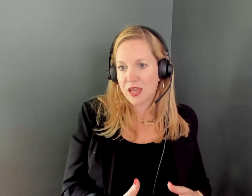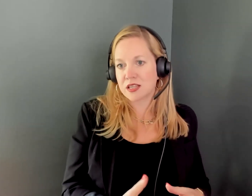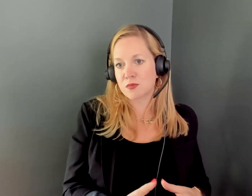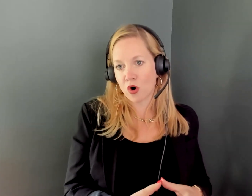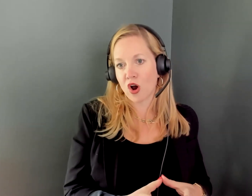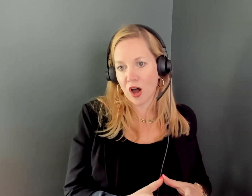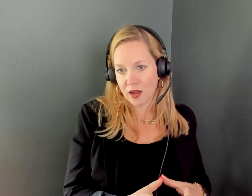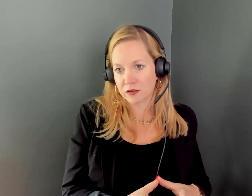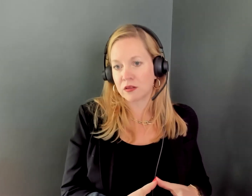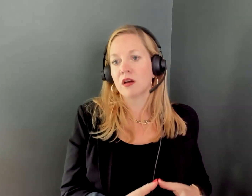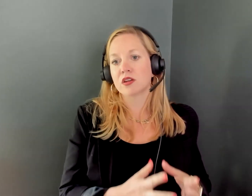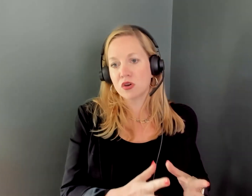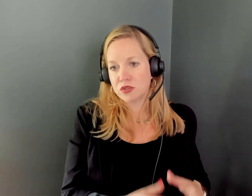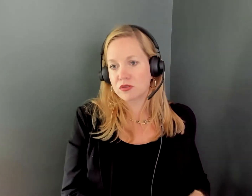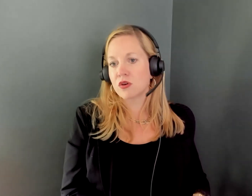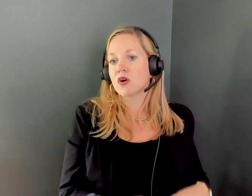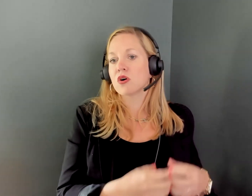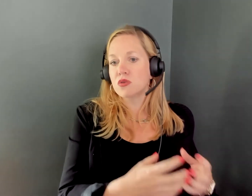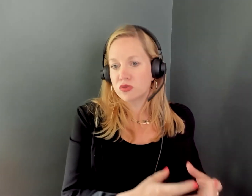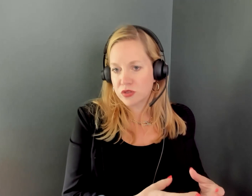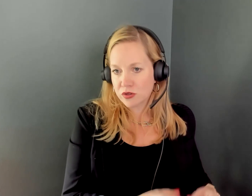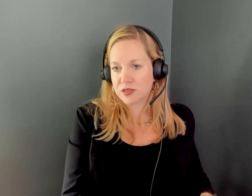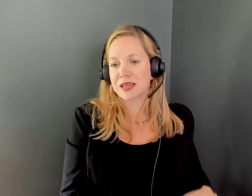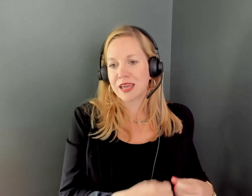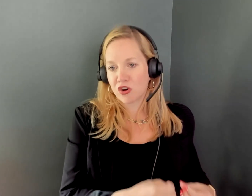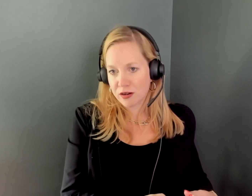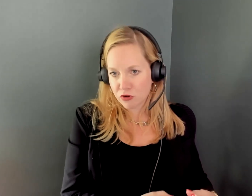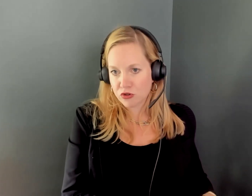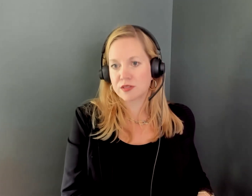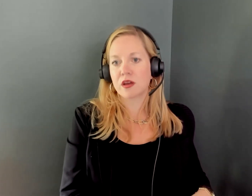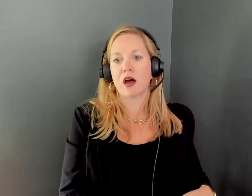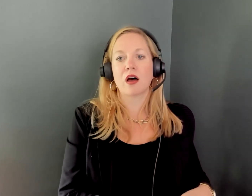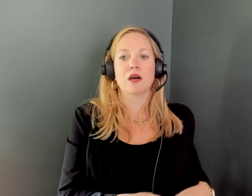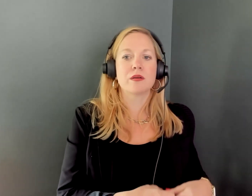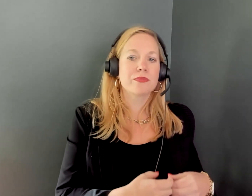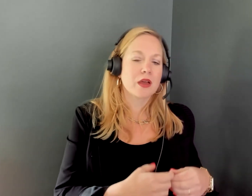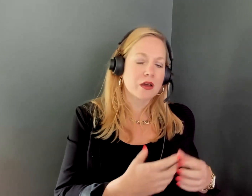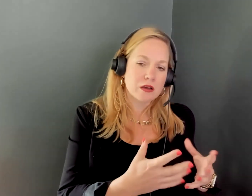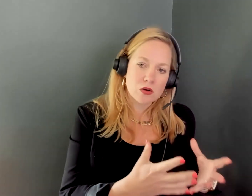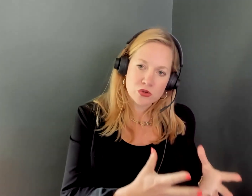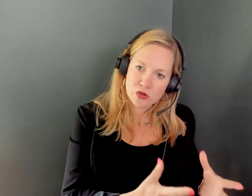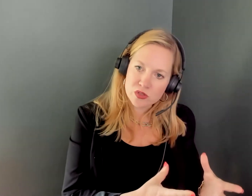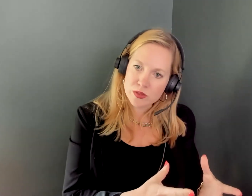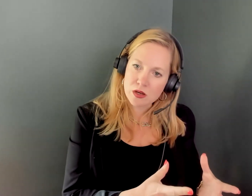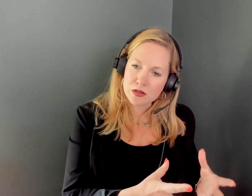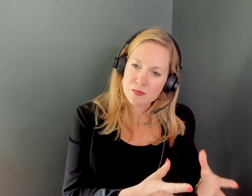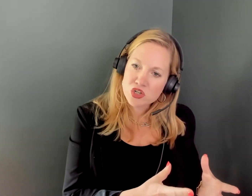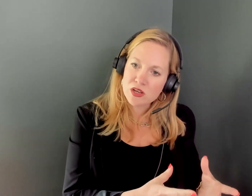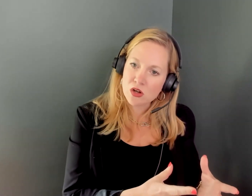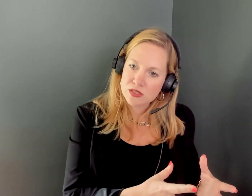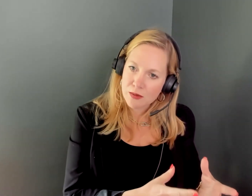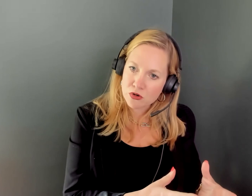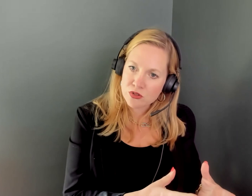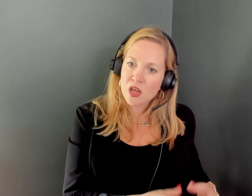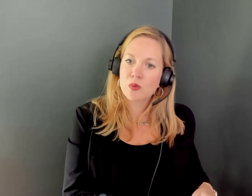focus is more on adults, older adults, caregivers, older adults with dementia